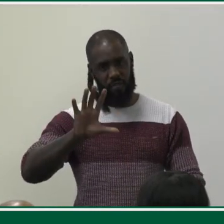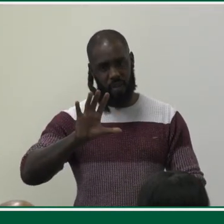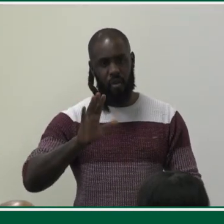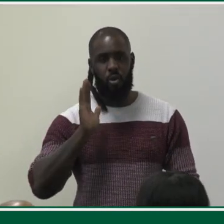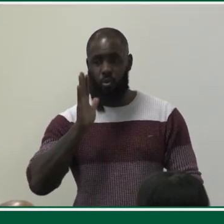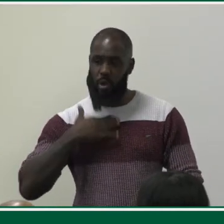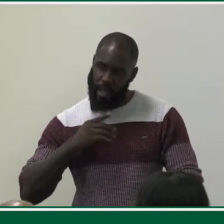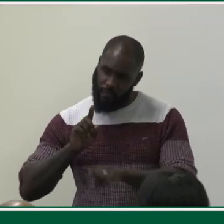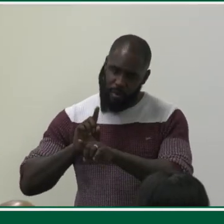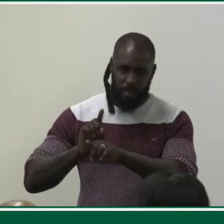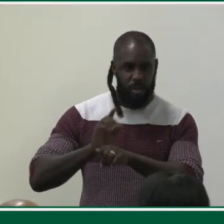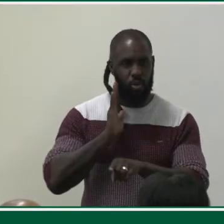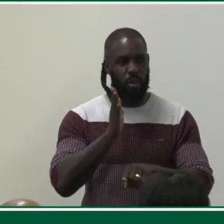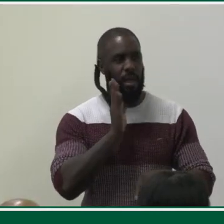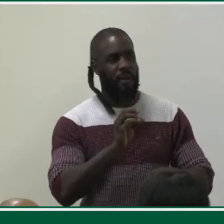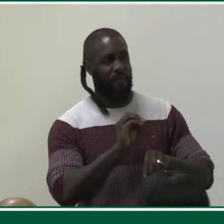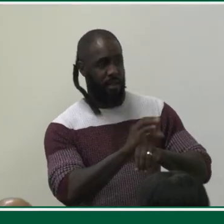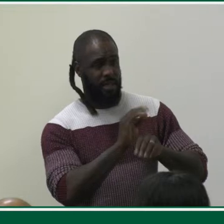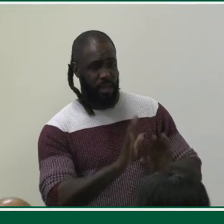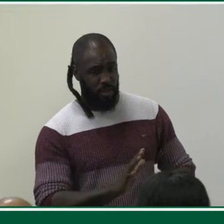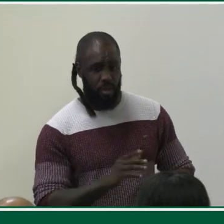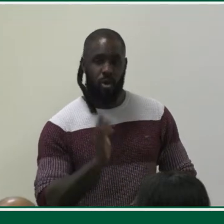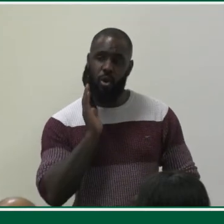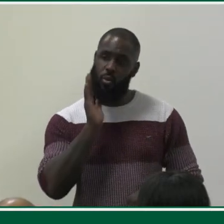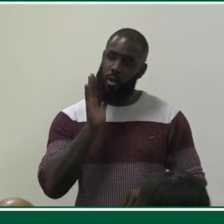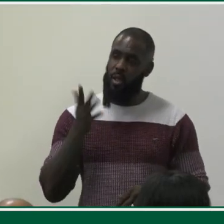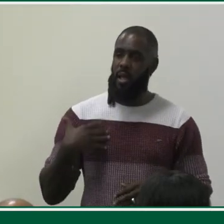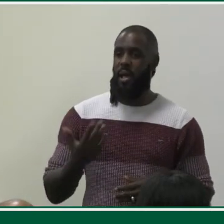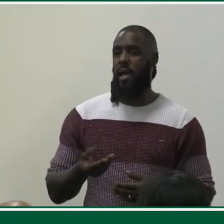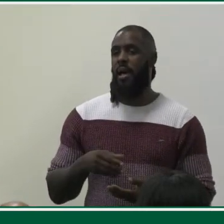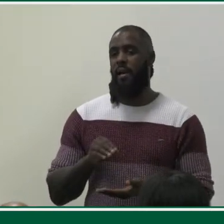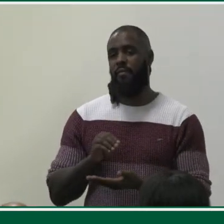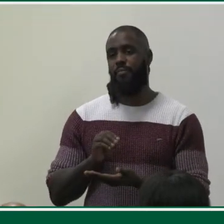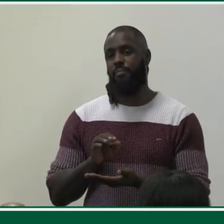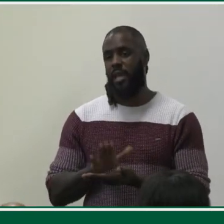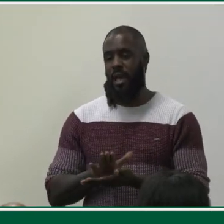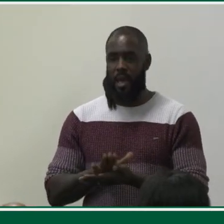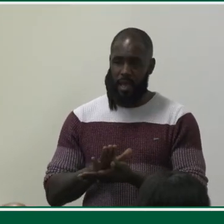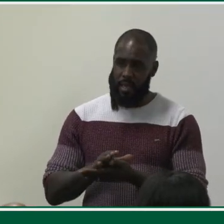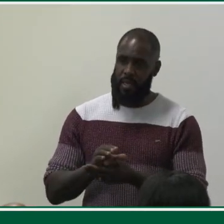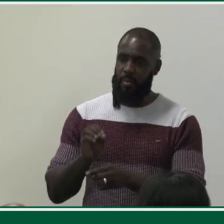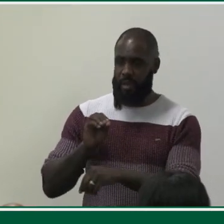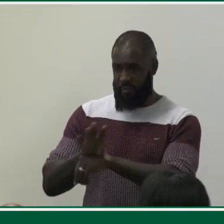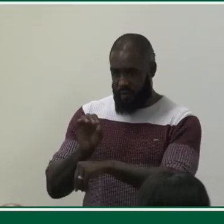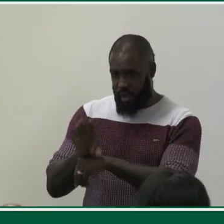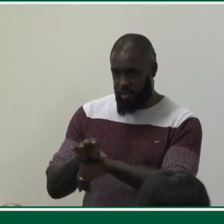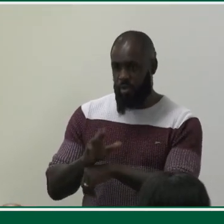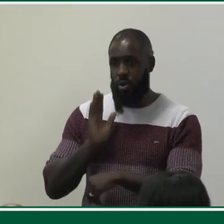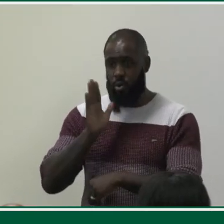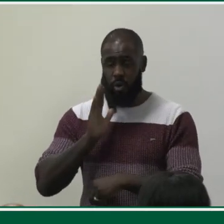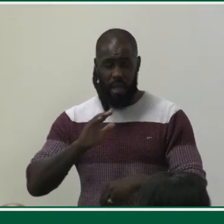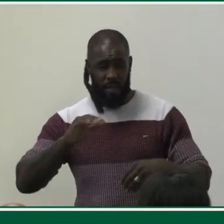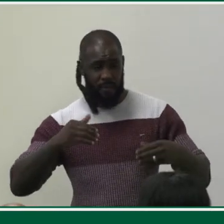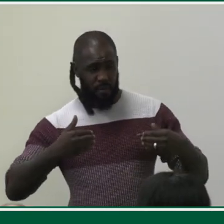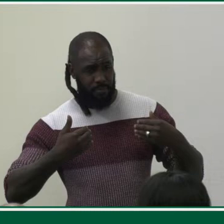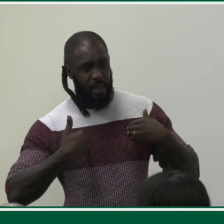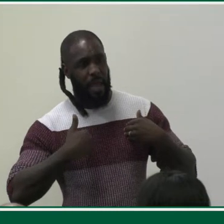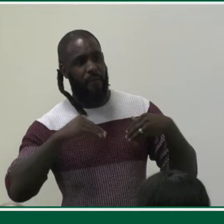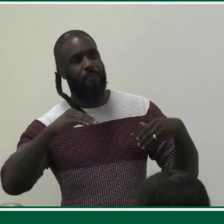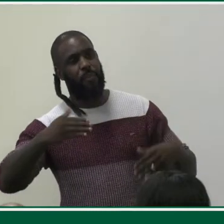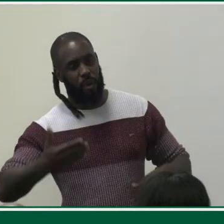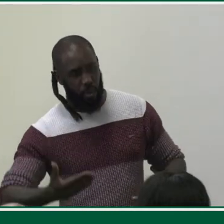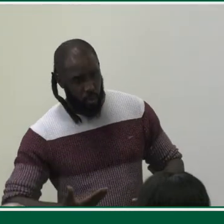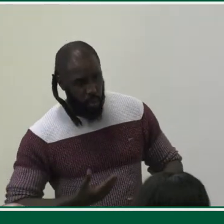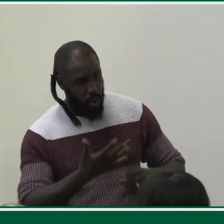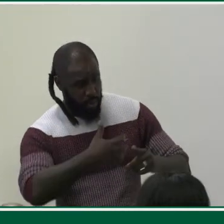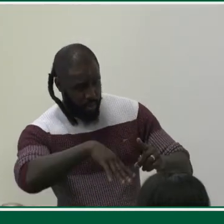mentors, they'll have counselors, they'll have academic advisors, they'll have a very welcoming